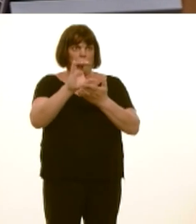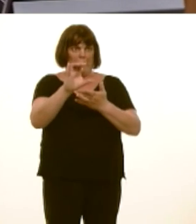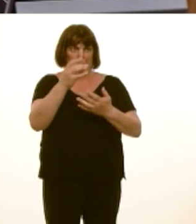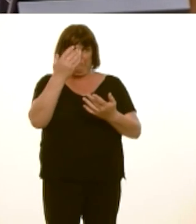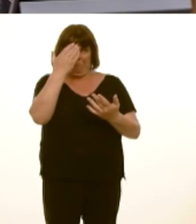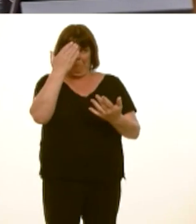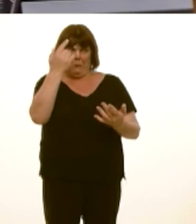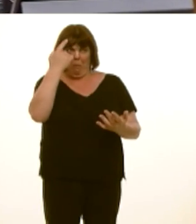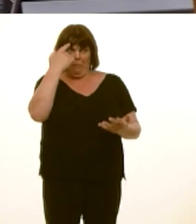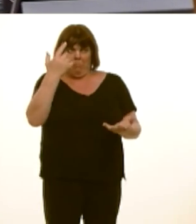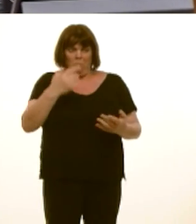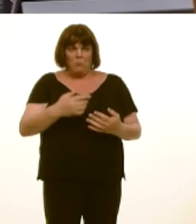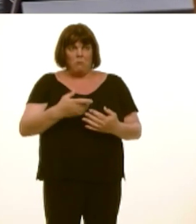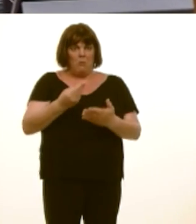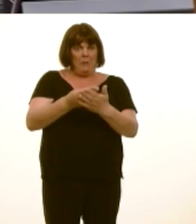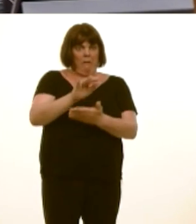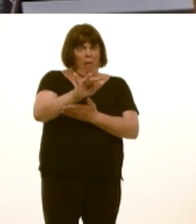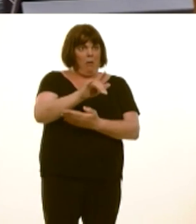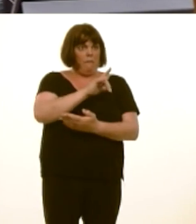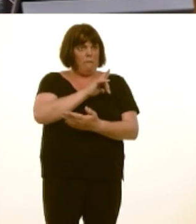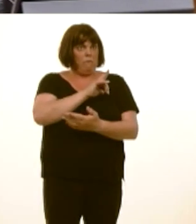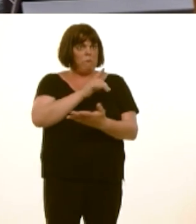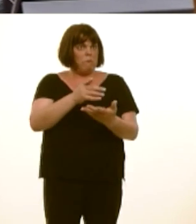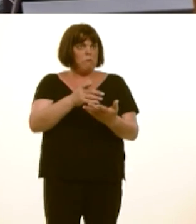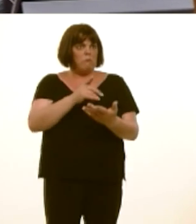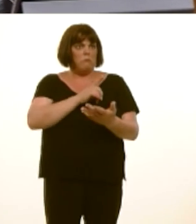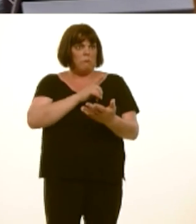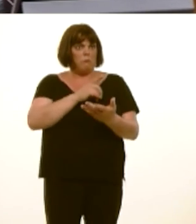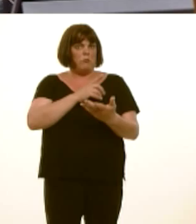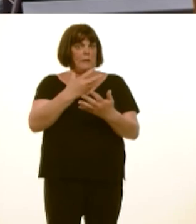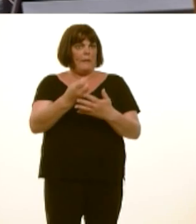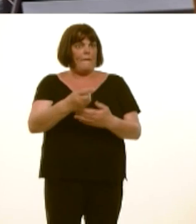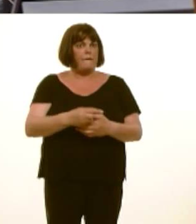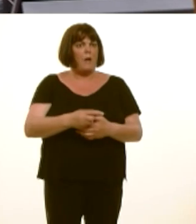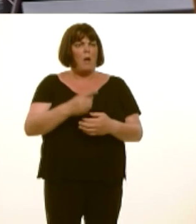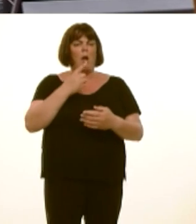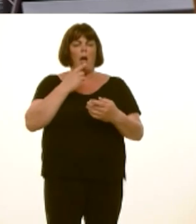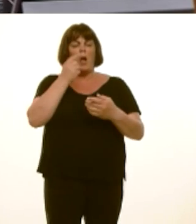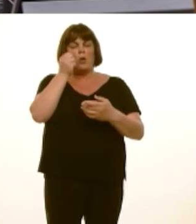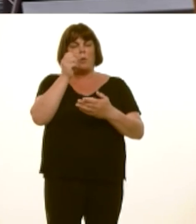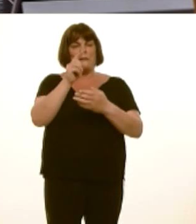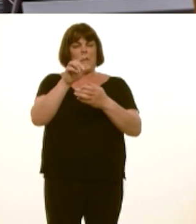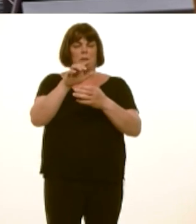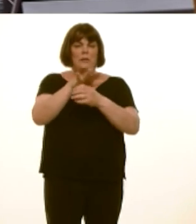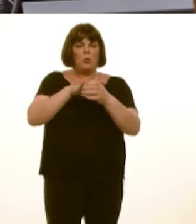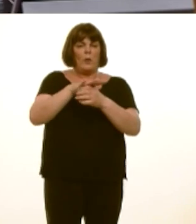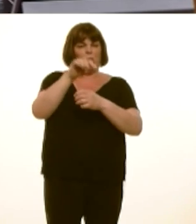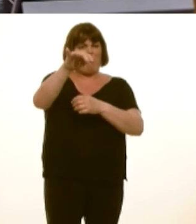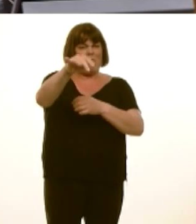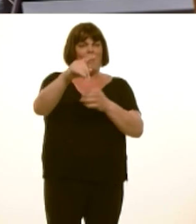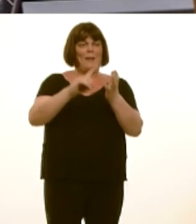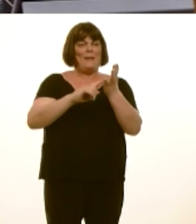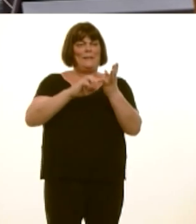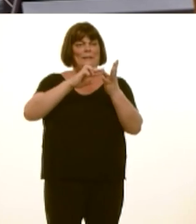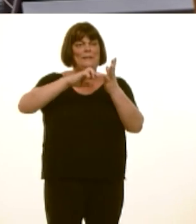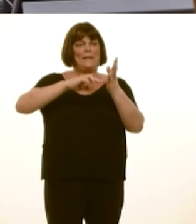there for a reason, and the members outlined that reason. I'm familiar with the situation in Llanwrtyd. But it is important, of course, that when the